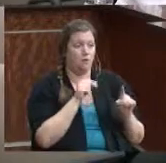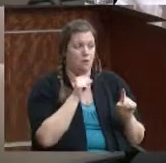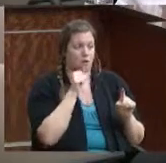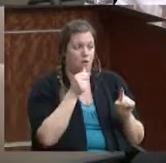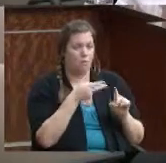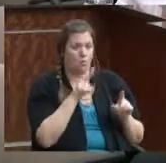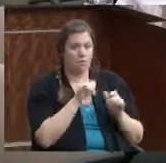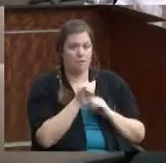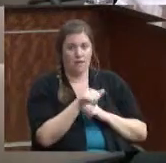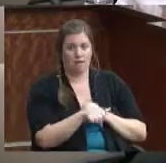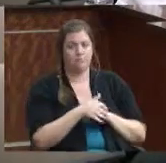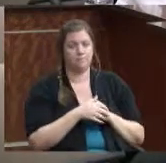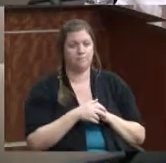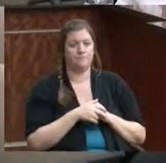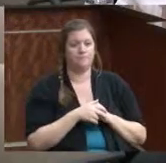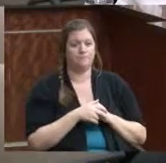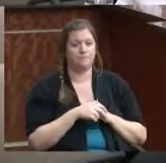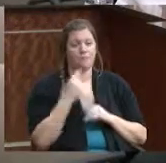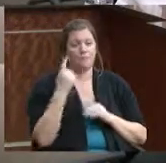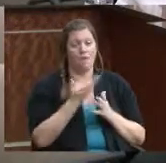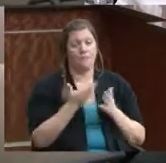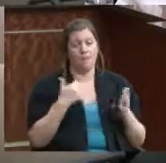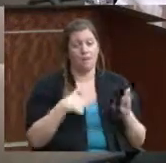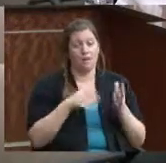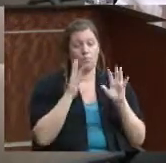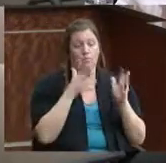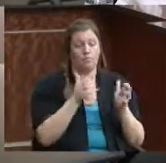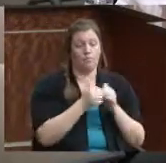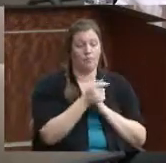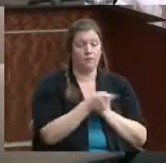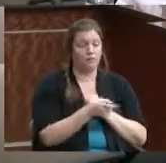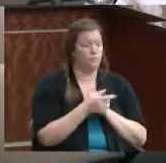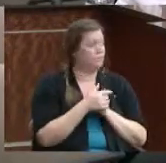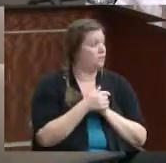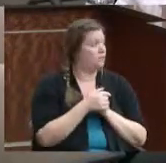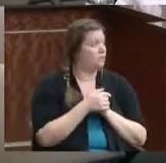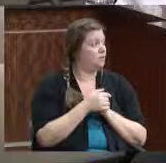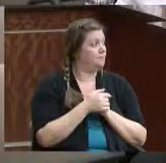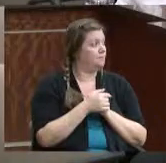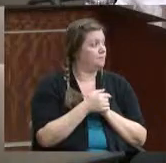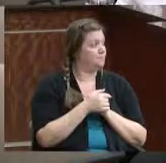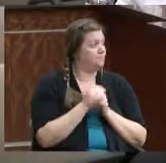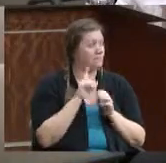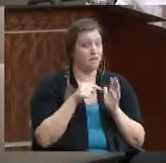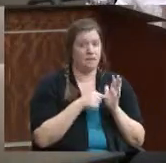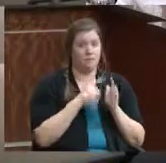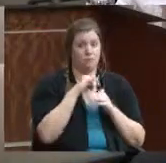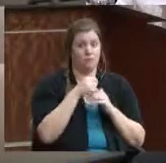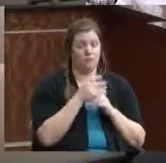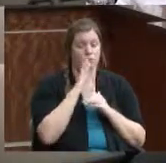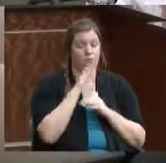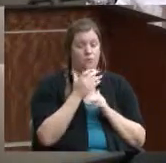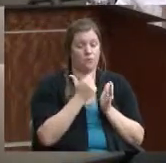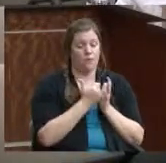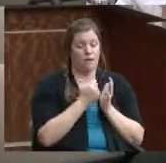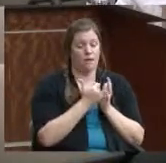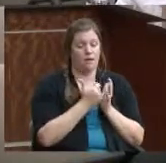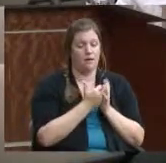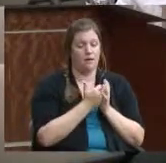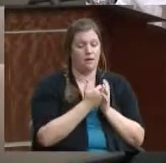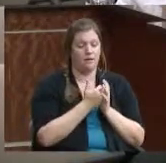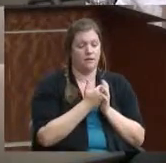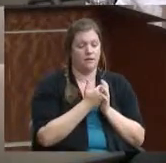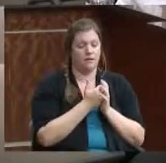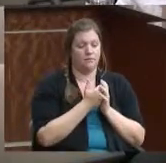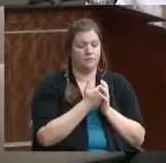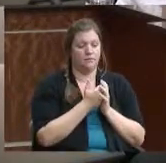that. One thing I just want to leave you with is this project will help